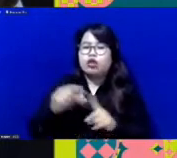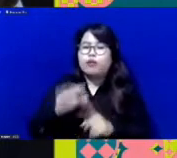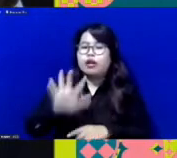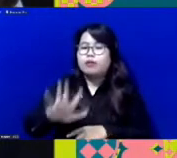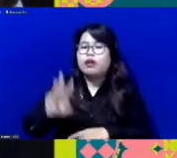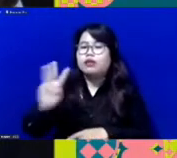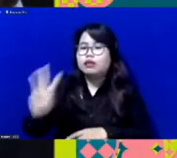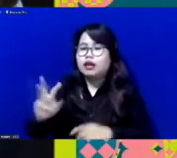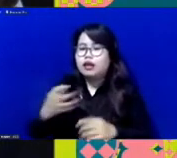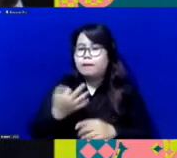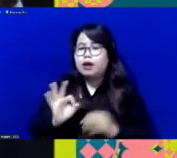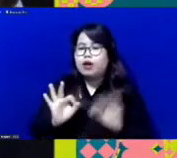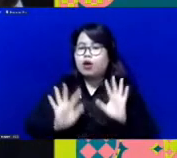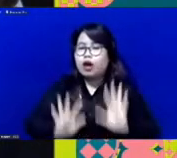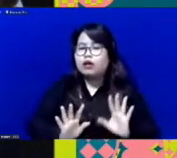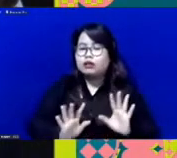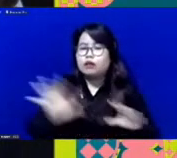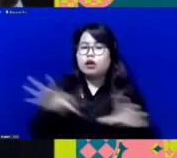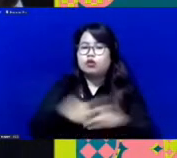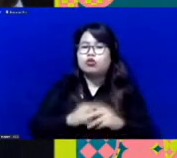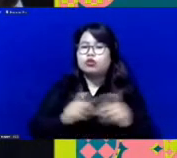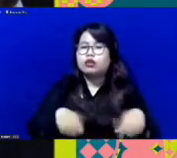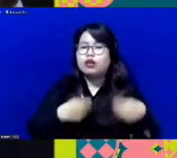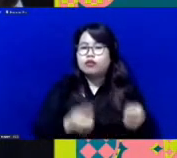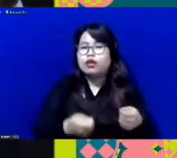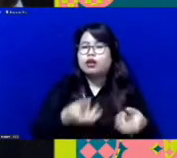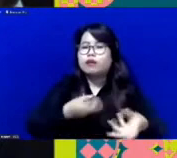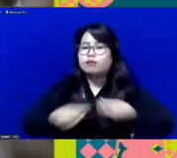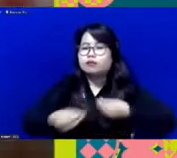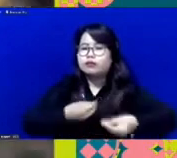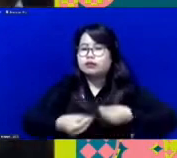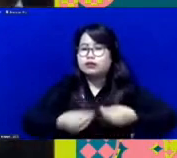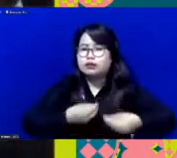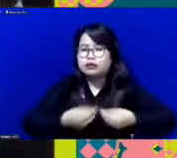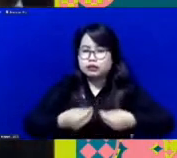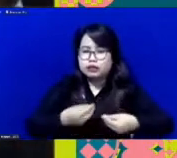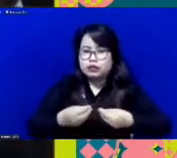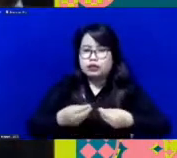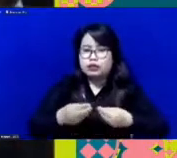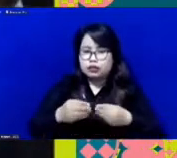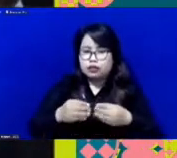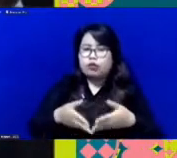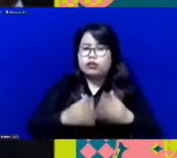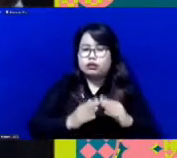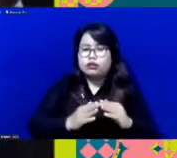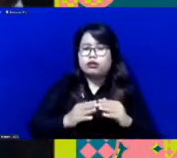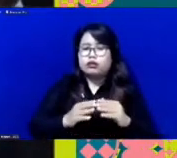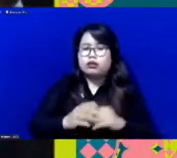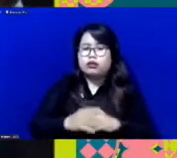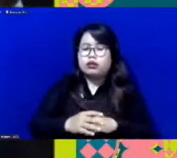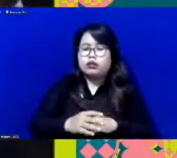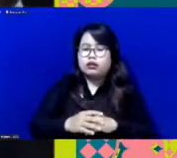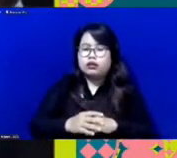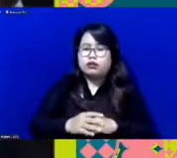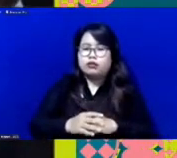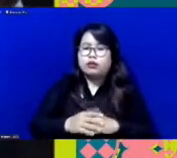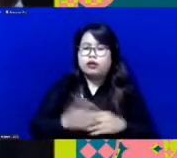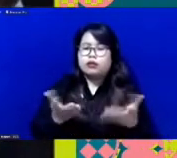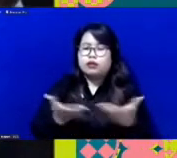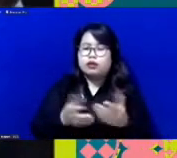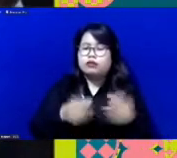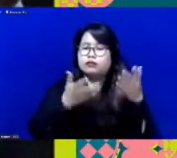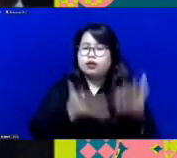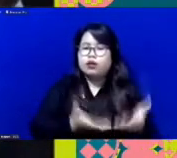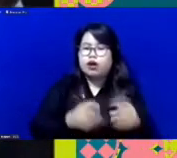The Business Book Awards Diversity, Inclusion, and Equality category. She's a global authority on values, working